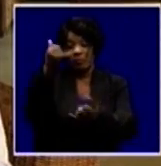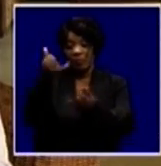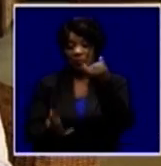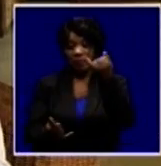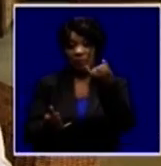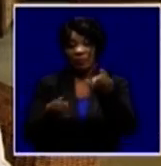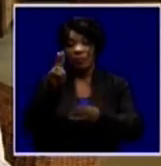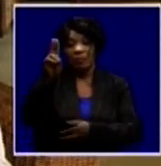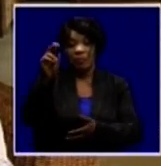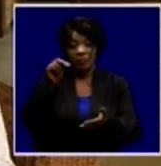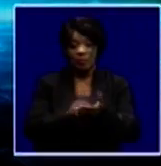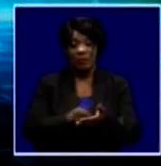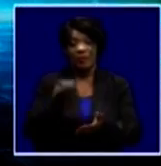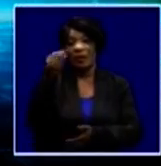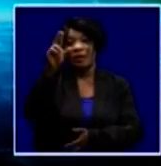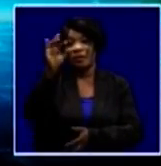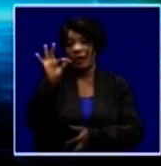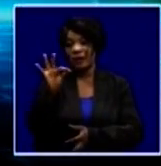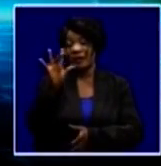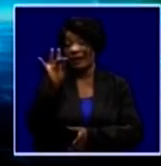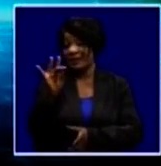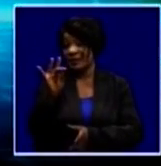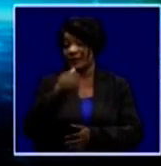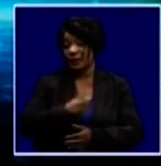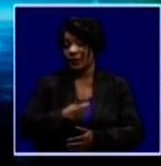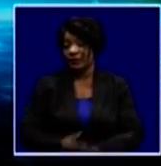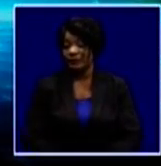of 2018.